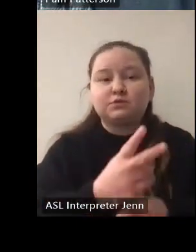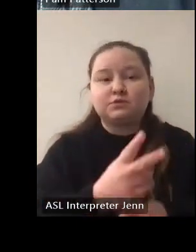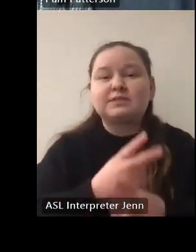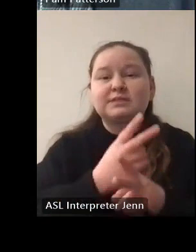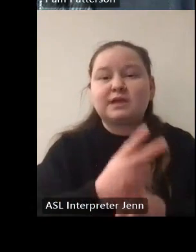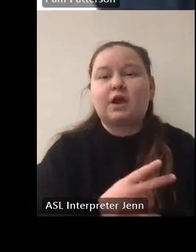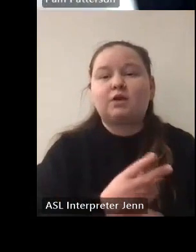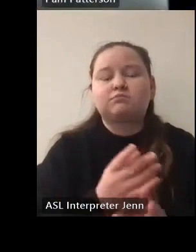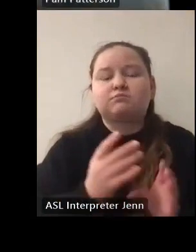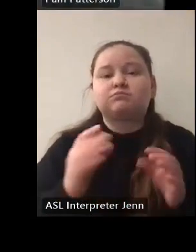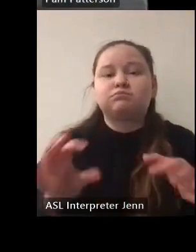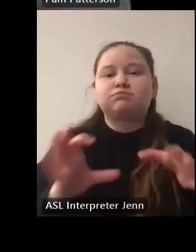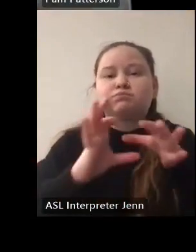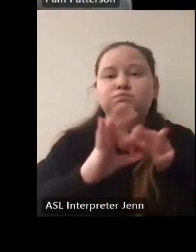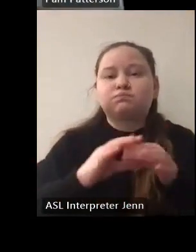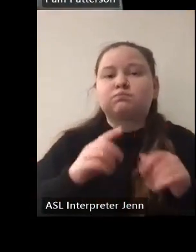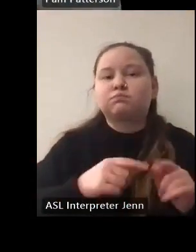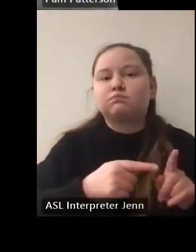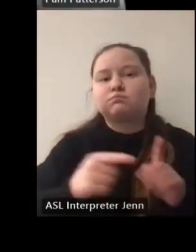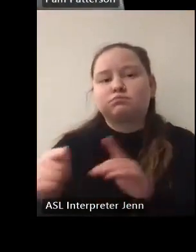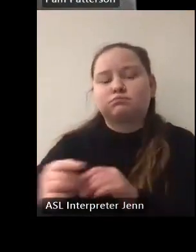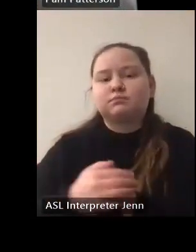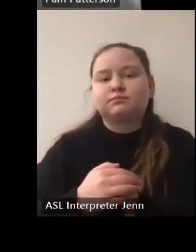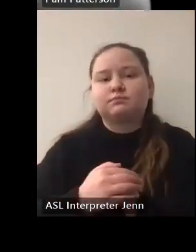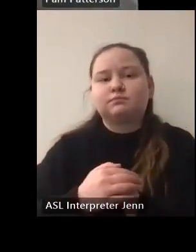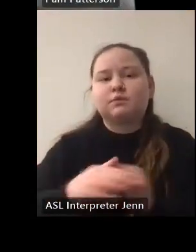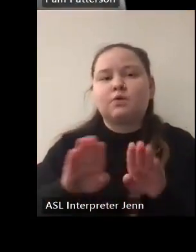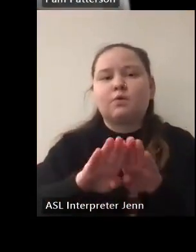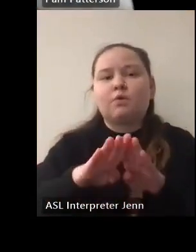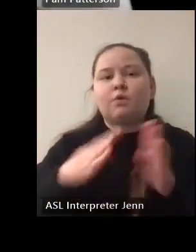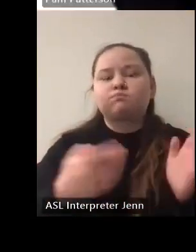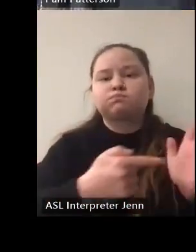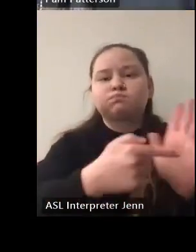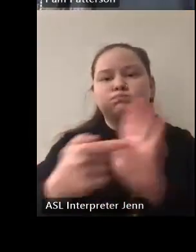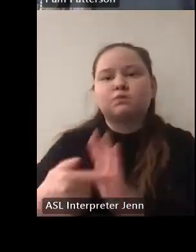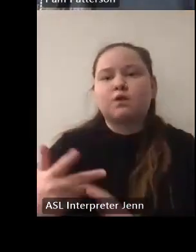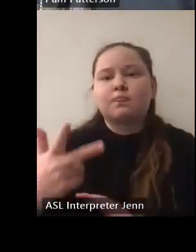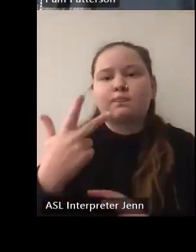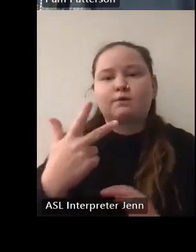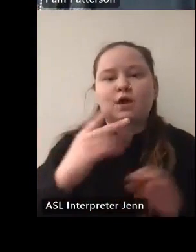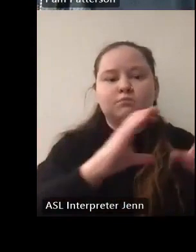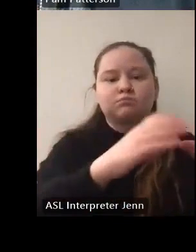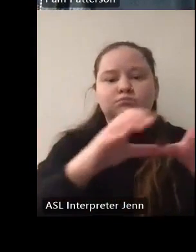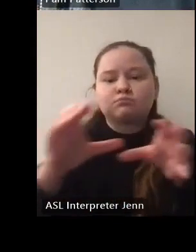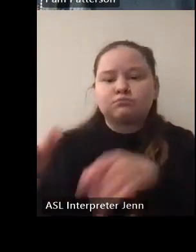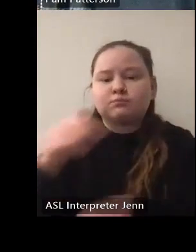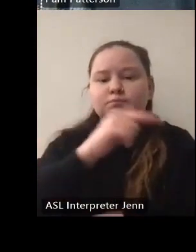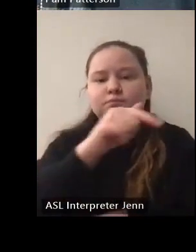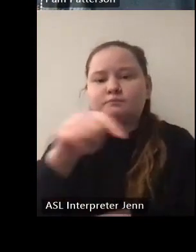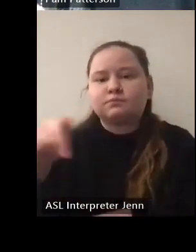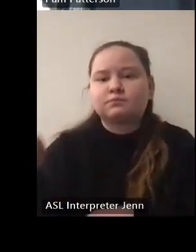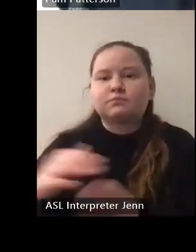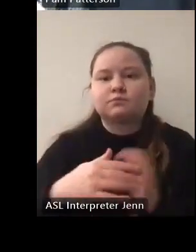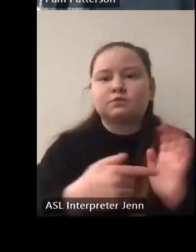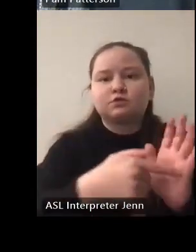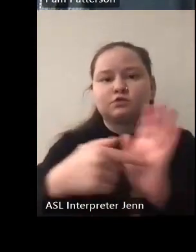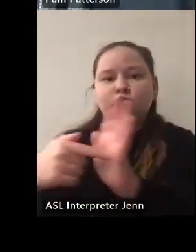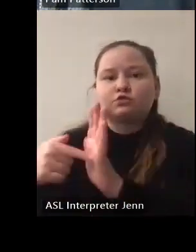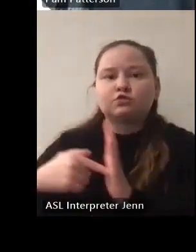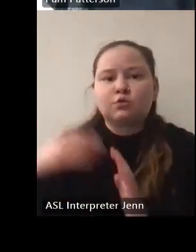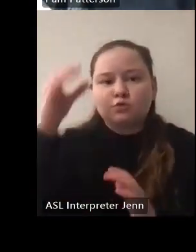directions, birthing exhibitions at 3 OCADU sites. So each site explored this festival concept